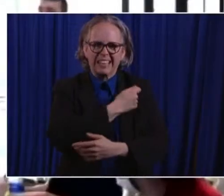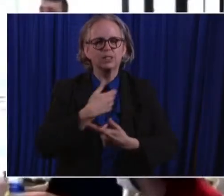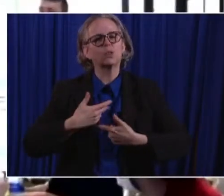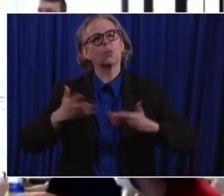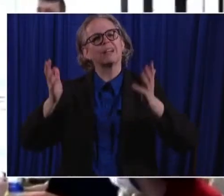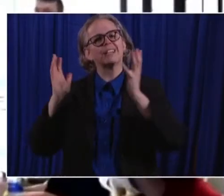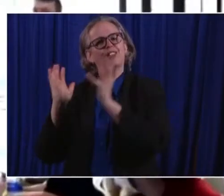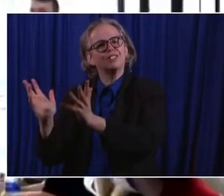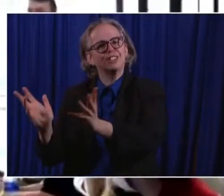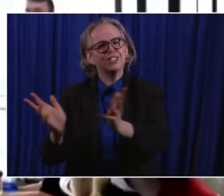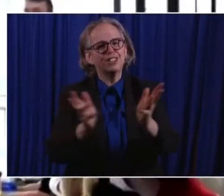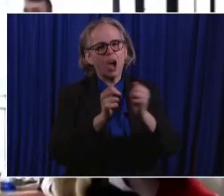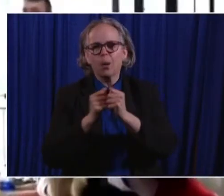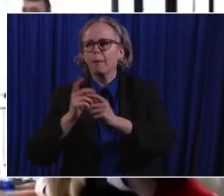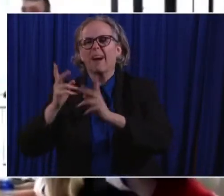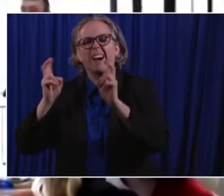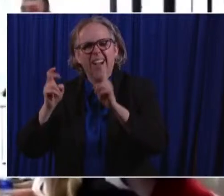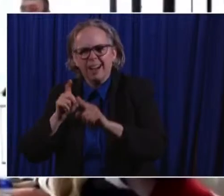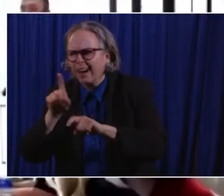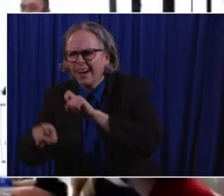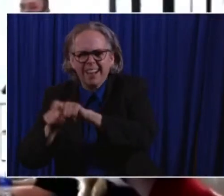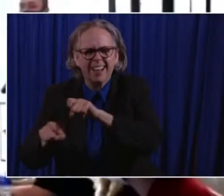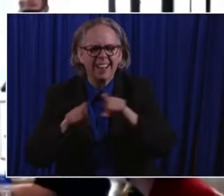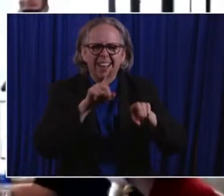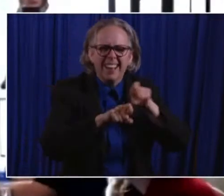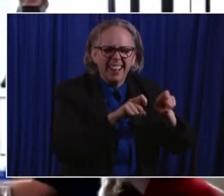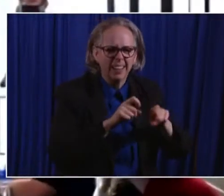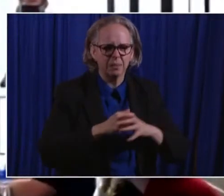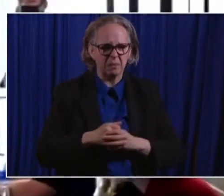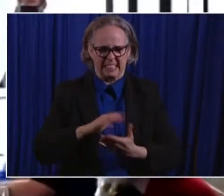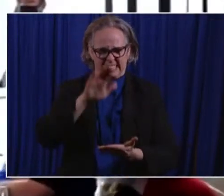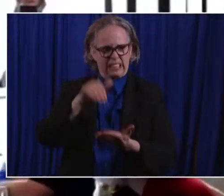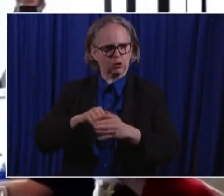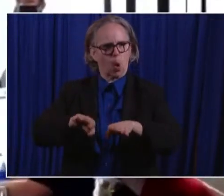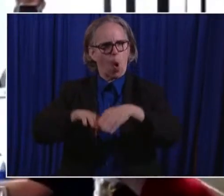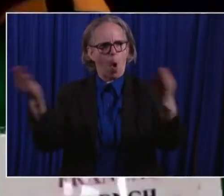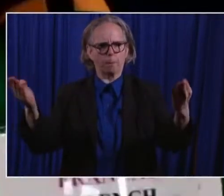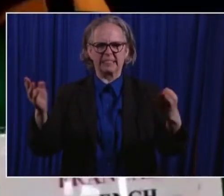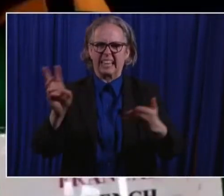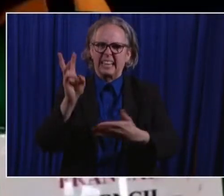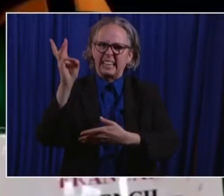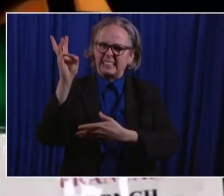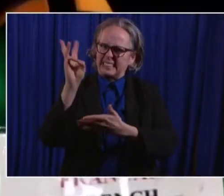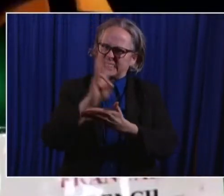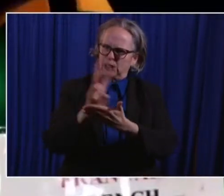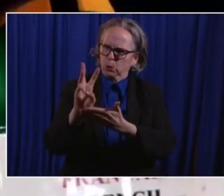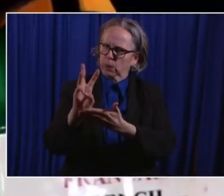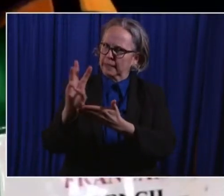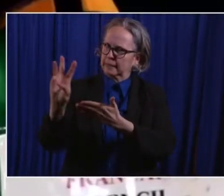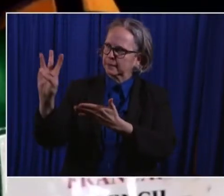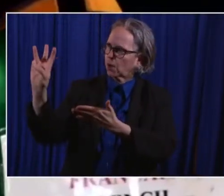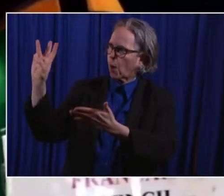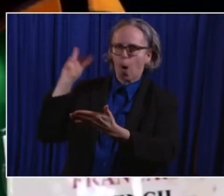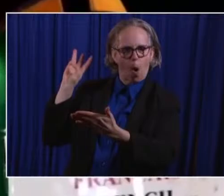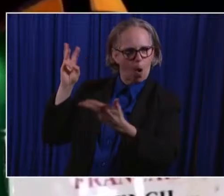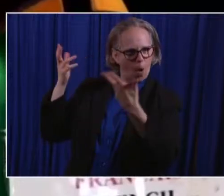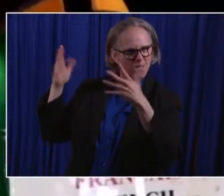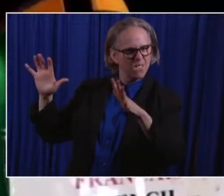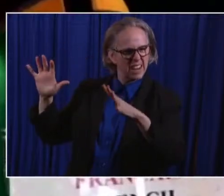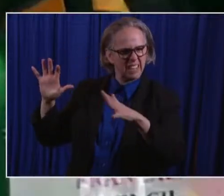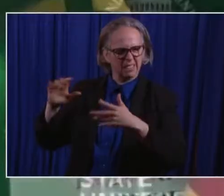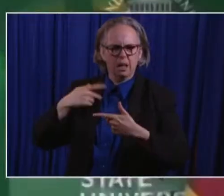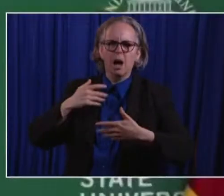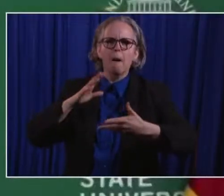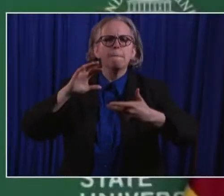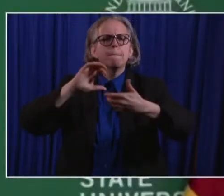our partners from FEMA, from Cuyahoga County, from Cleveland State University, from the city, to officially launch this